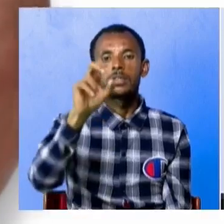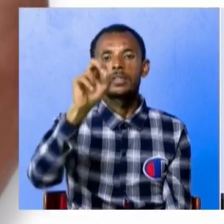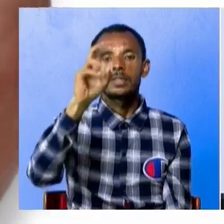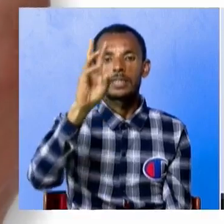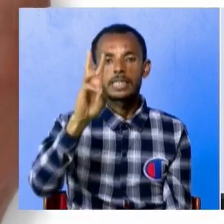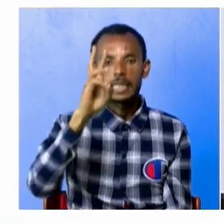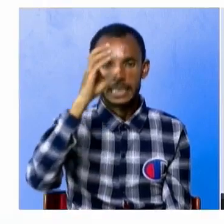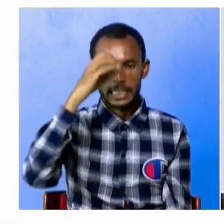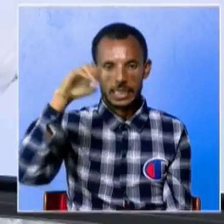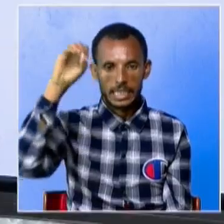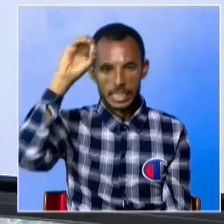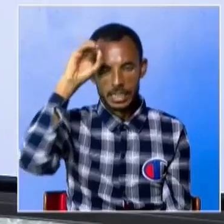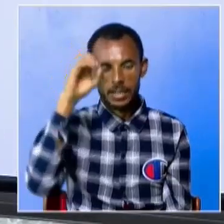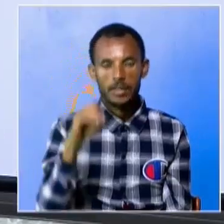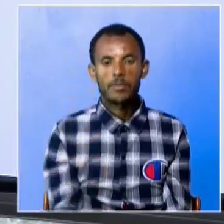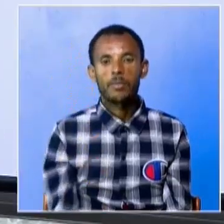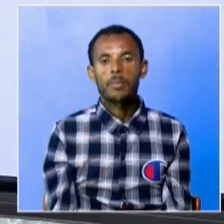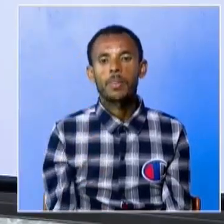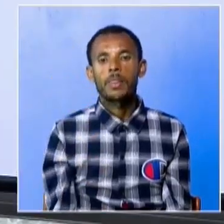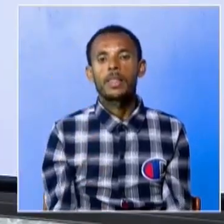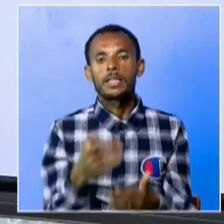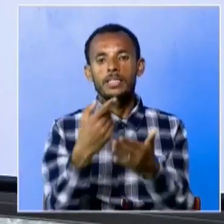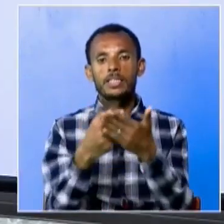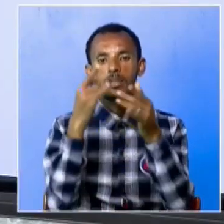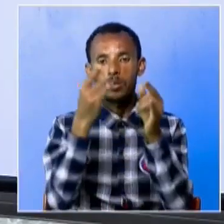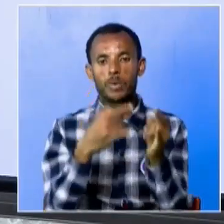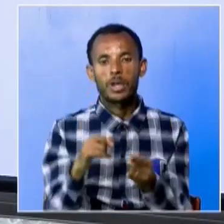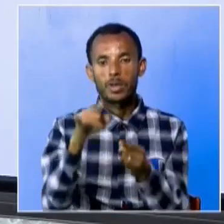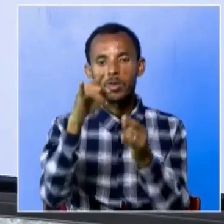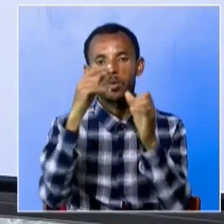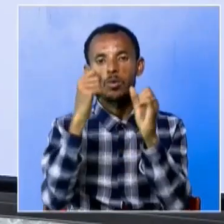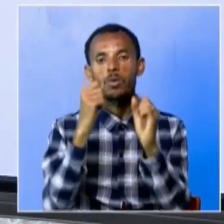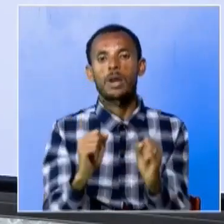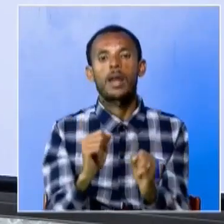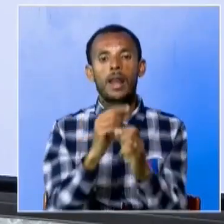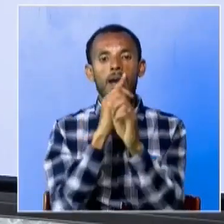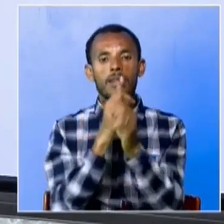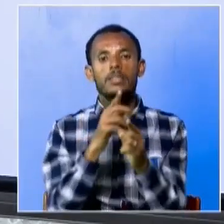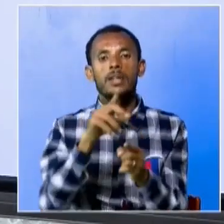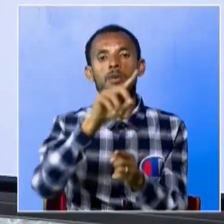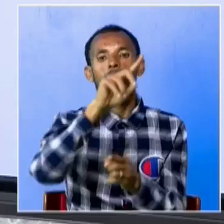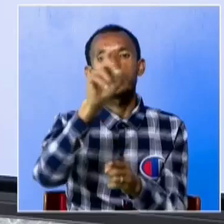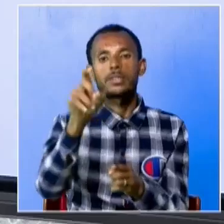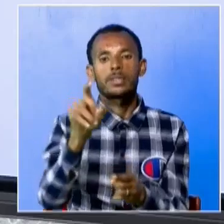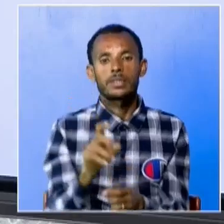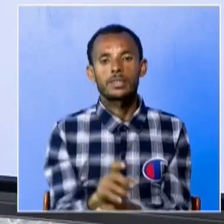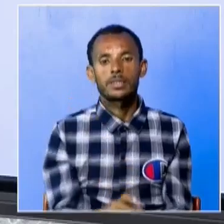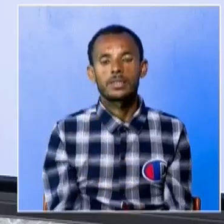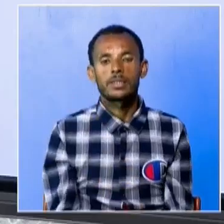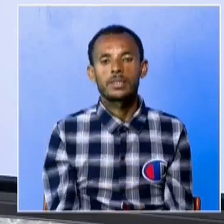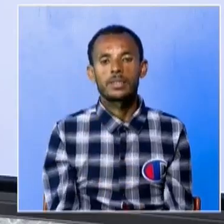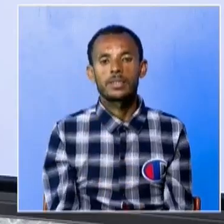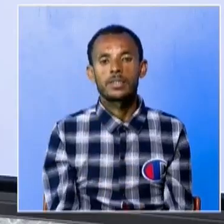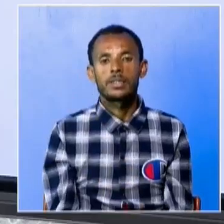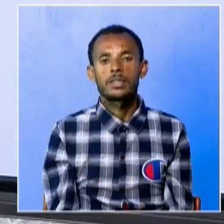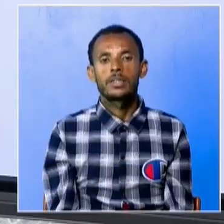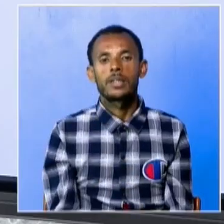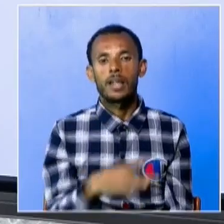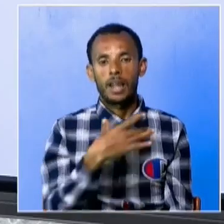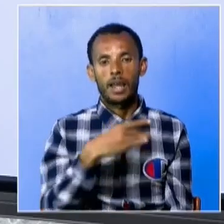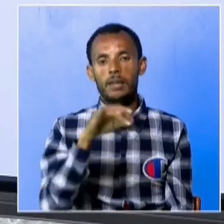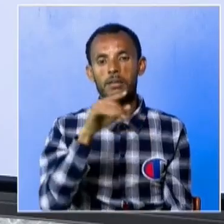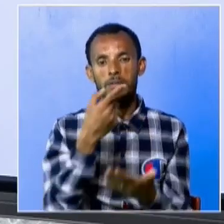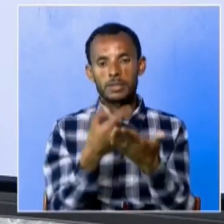36 degree, okay? So this way you can answer questions like